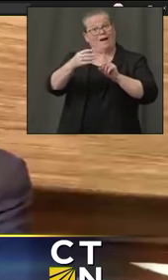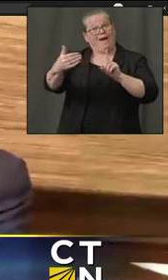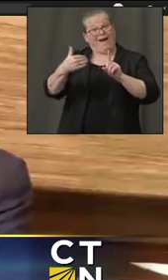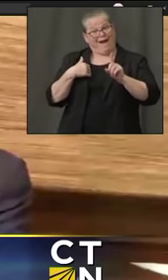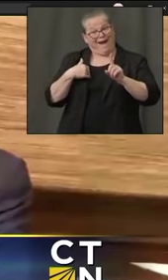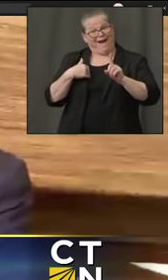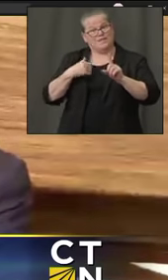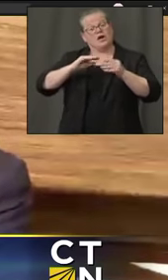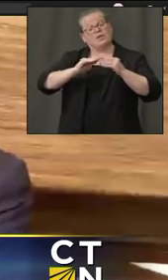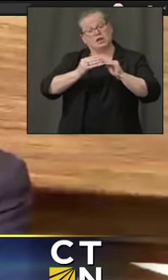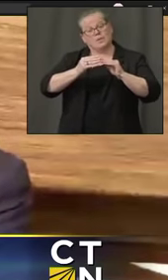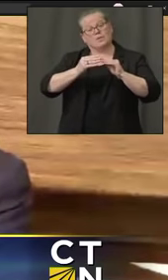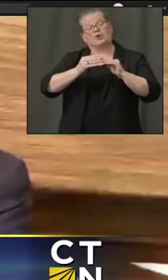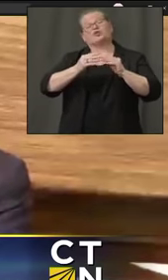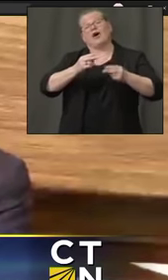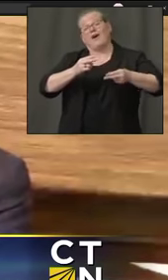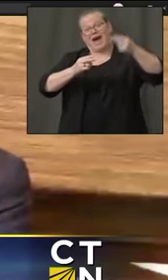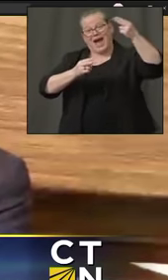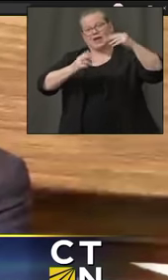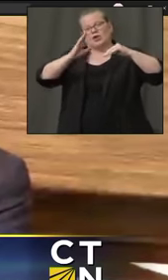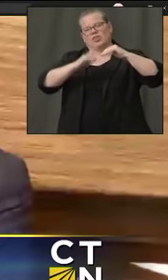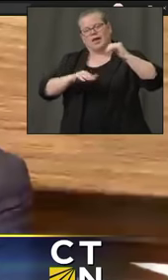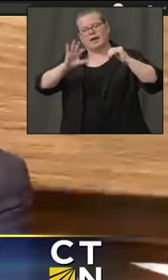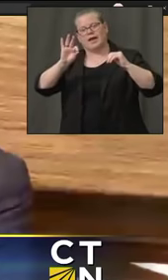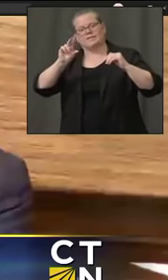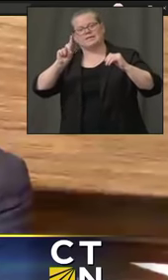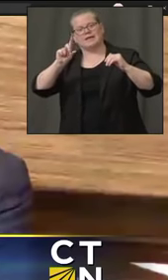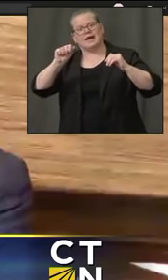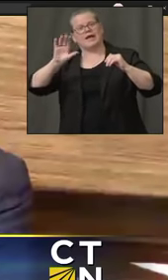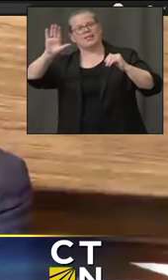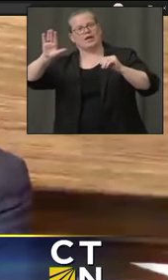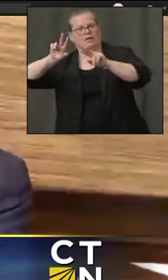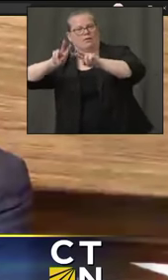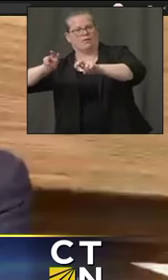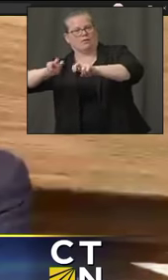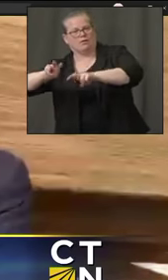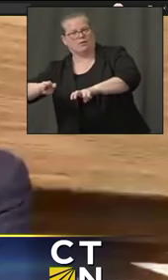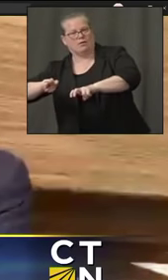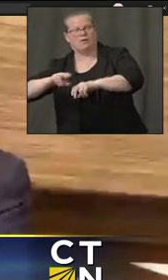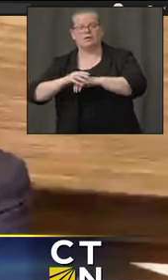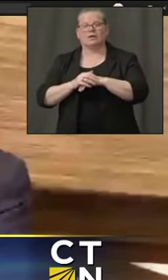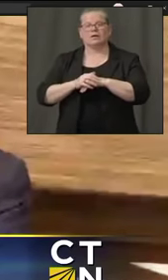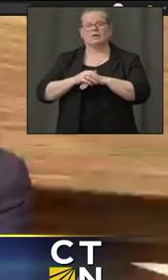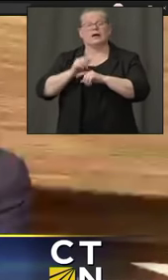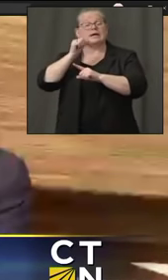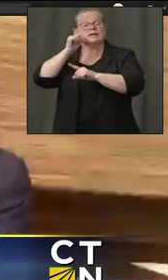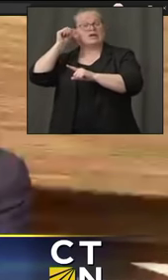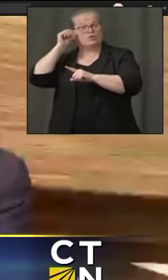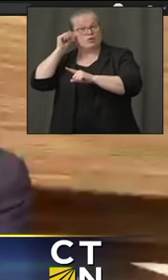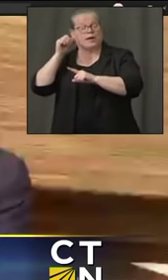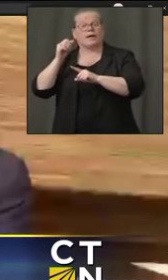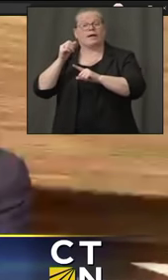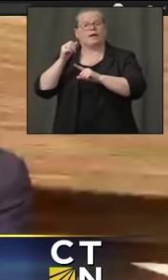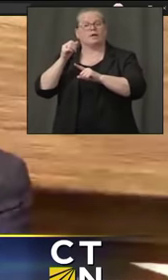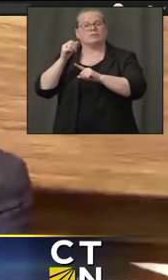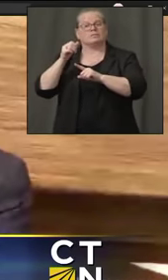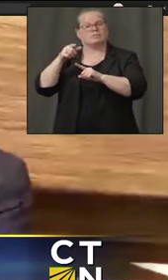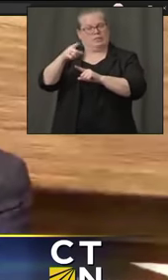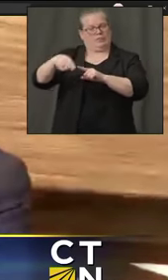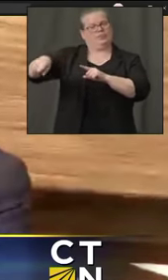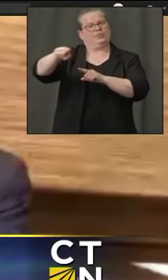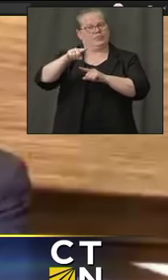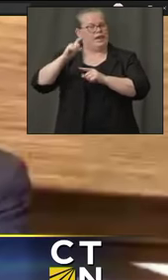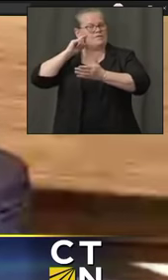for us in terms of what we've been seeing. The FDA did identify late yesterday that they've seen 15